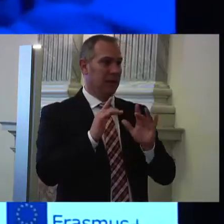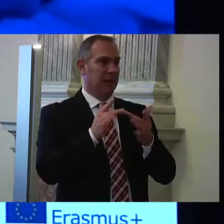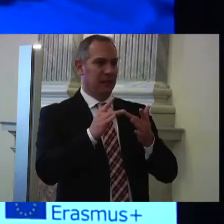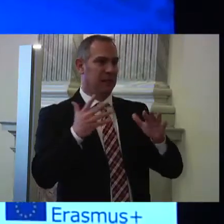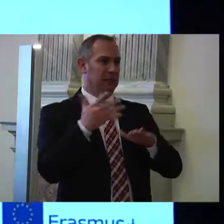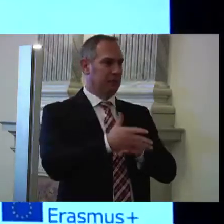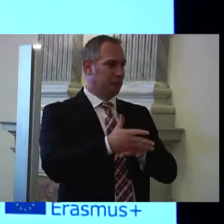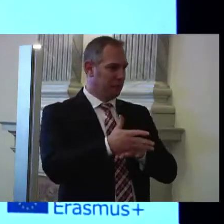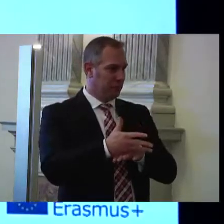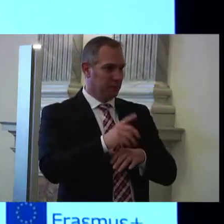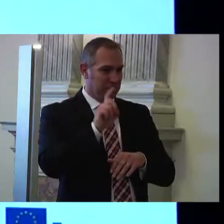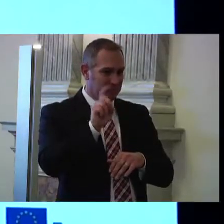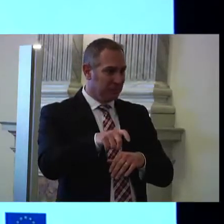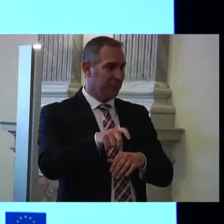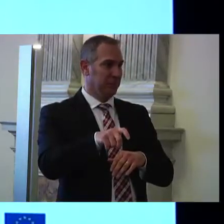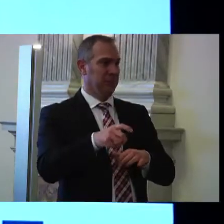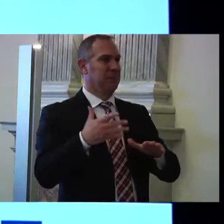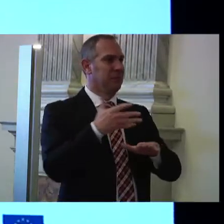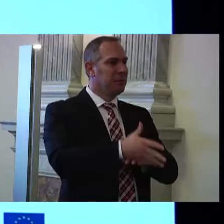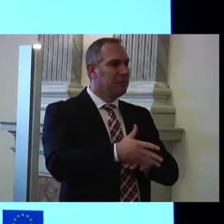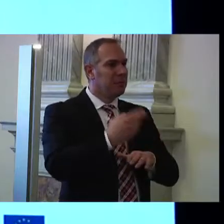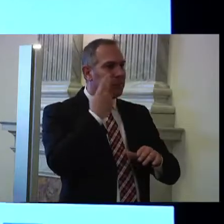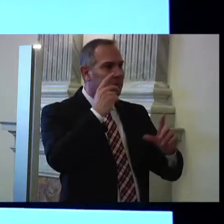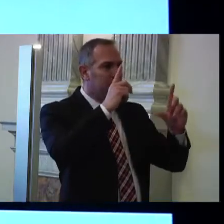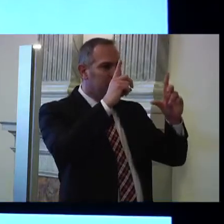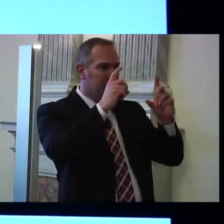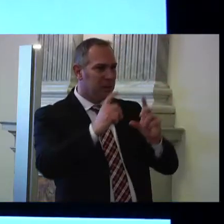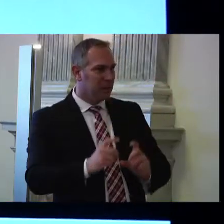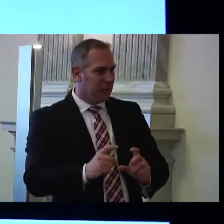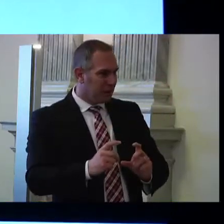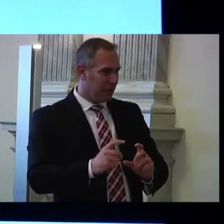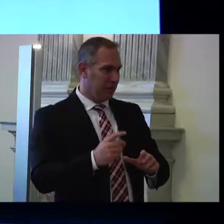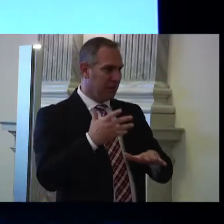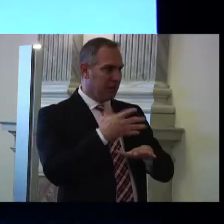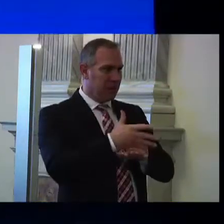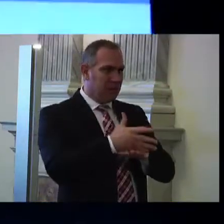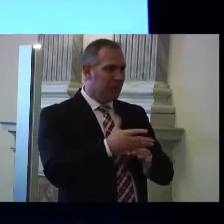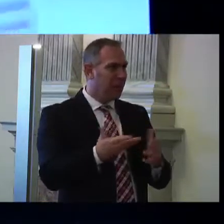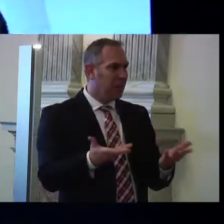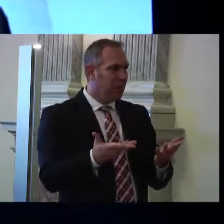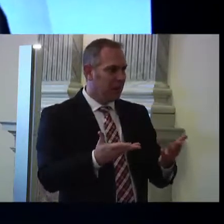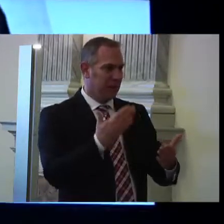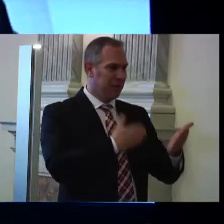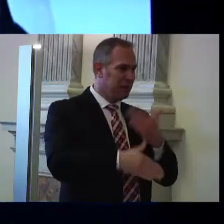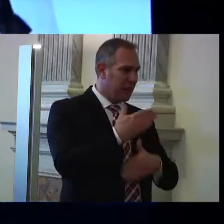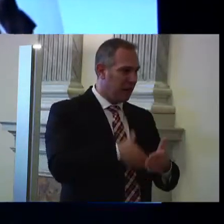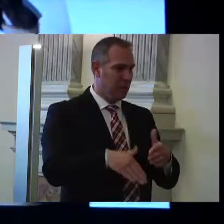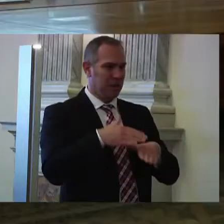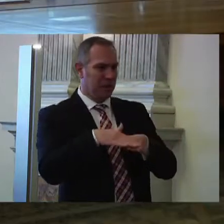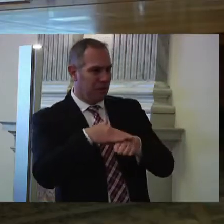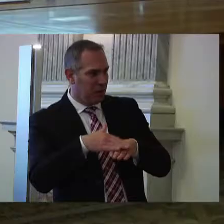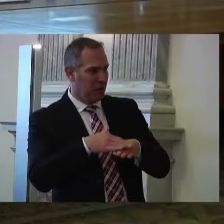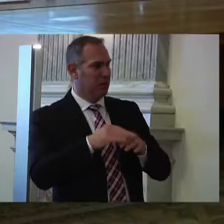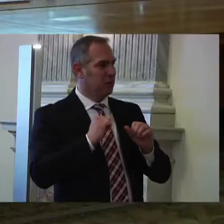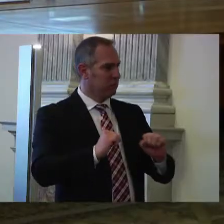It's advisable to give firstly a brief but comprehensive overview of the usability of the facility, and after that, the possibility to